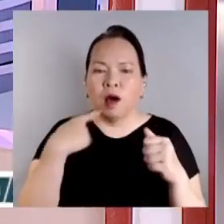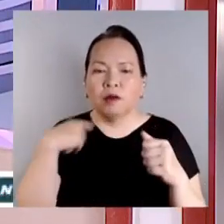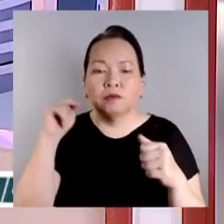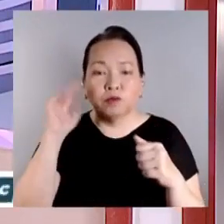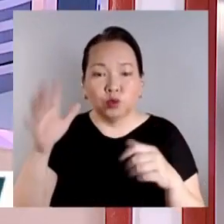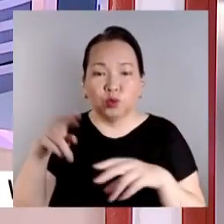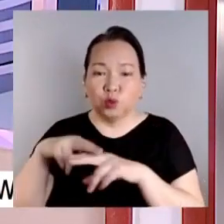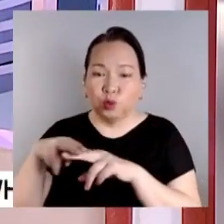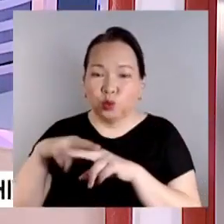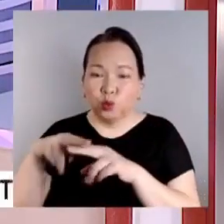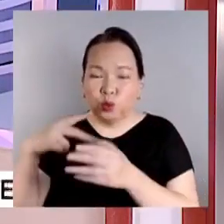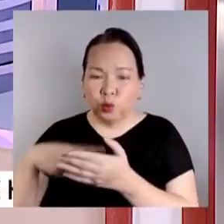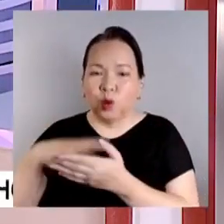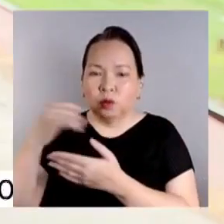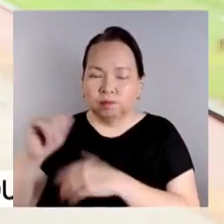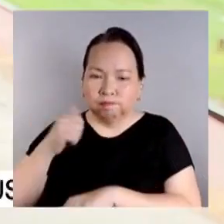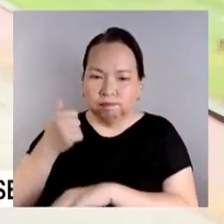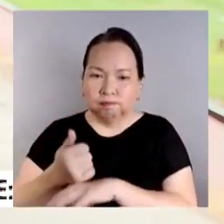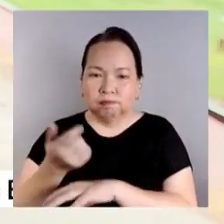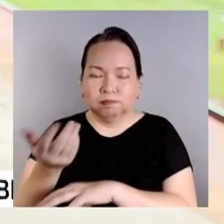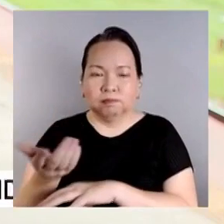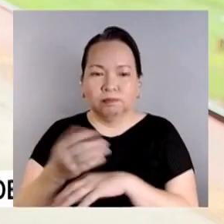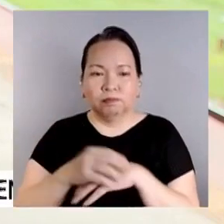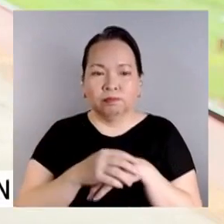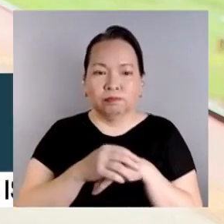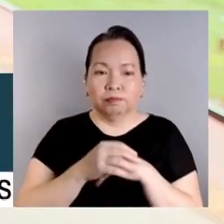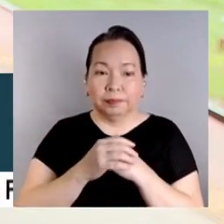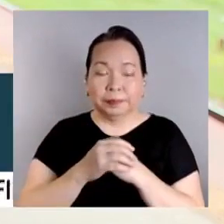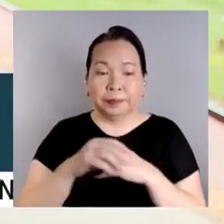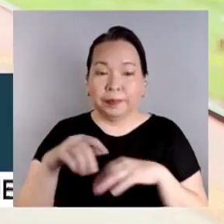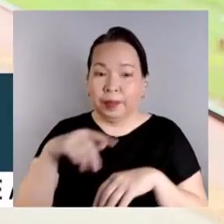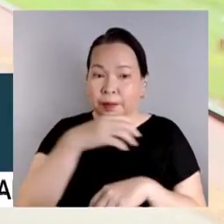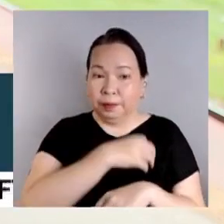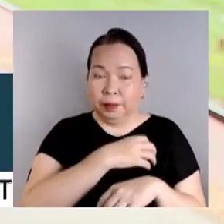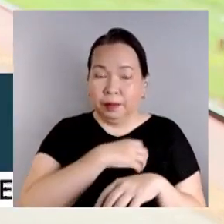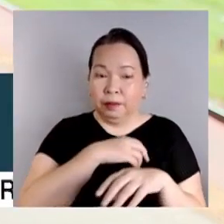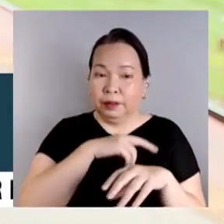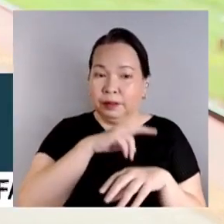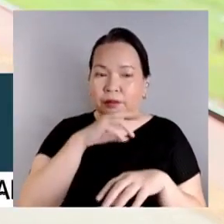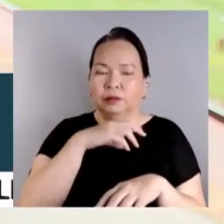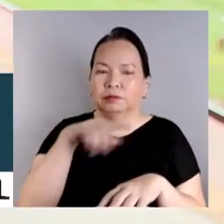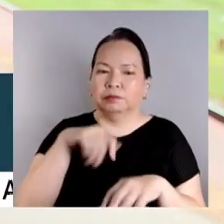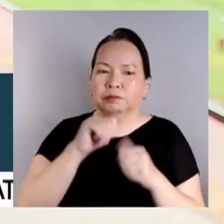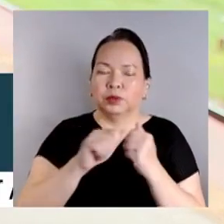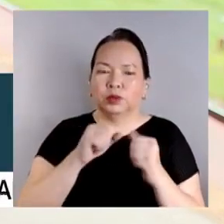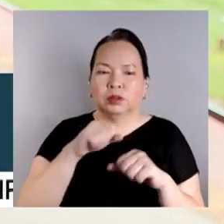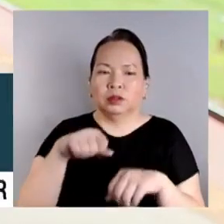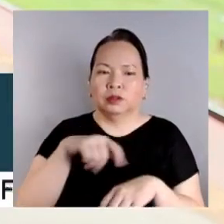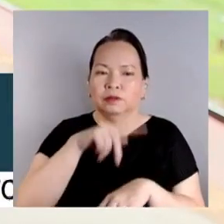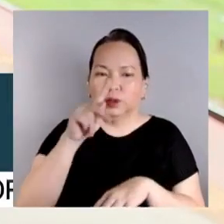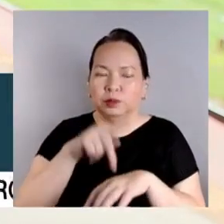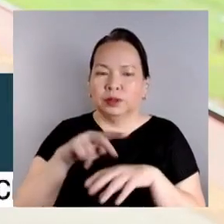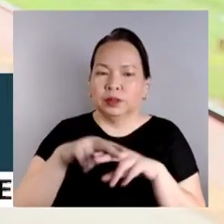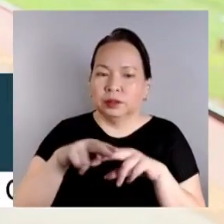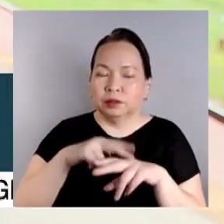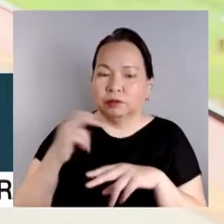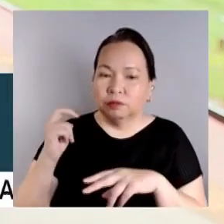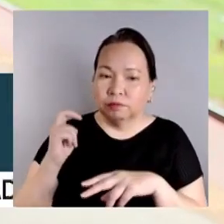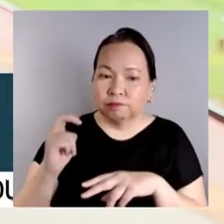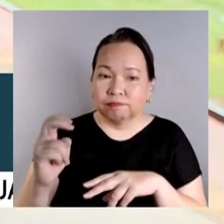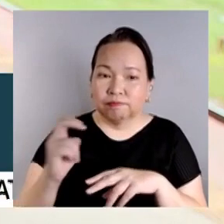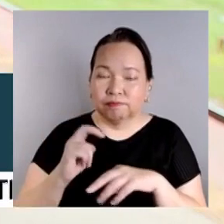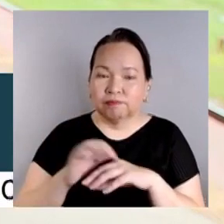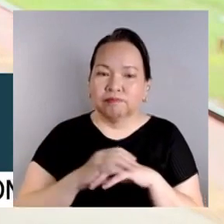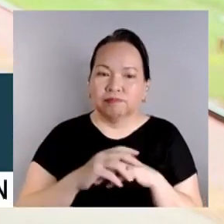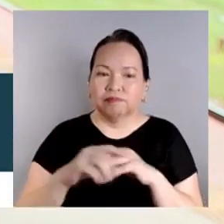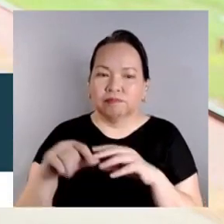this report. The Philippine National Railways is temporarily suspending its trips from its Alabang